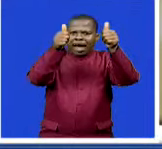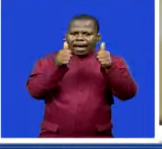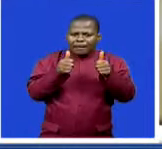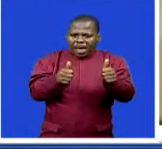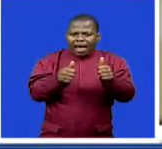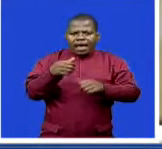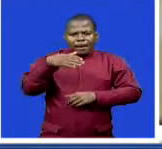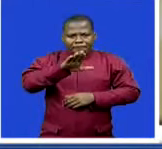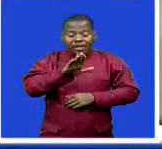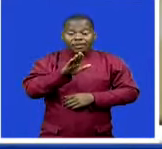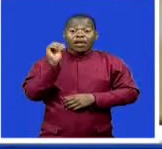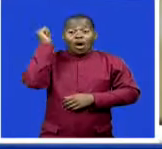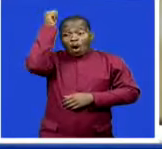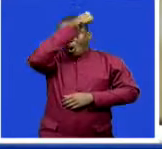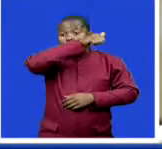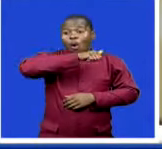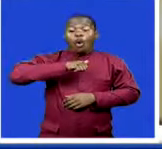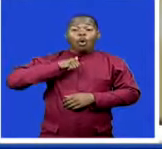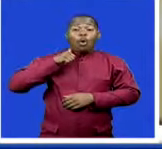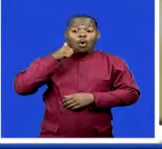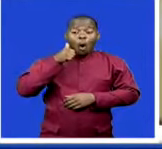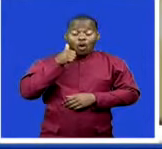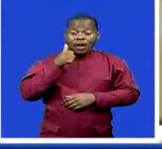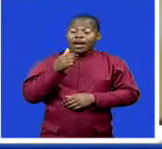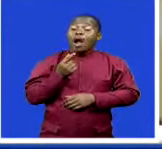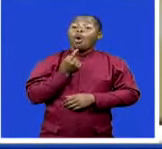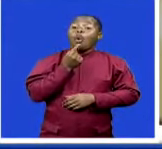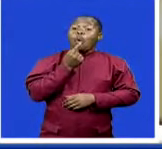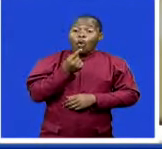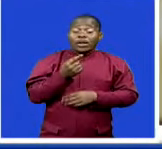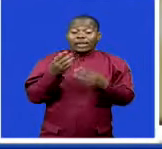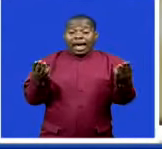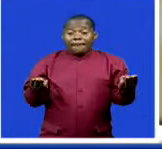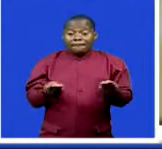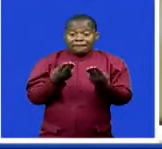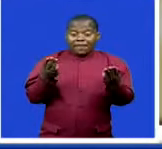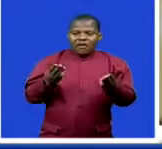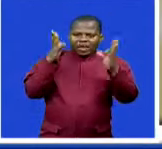God is saying the entire places of the kingdom.